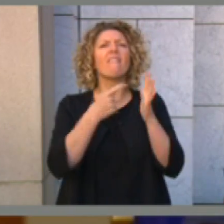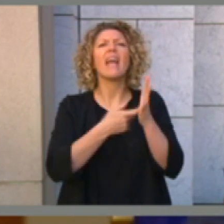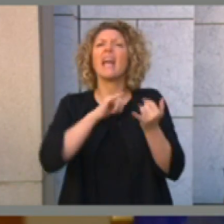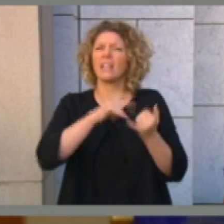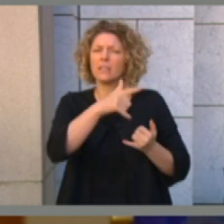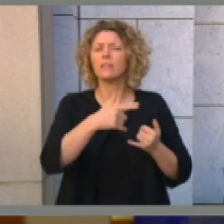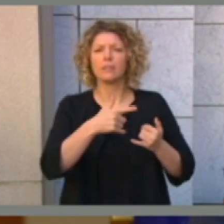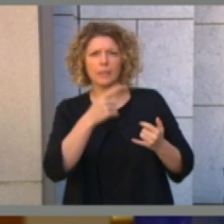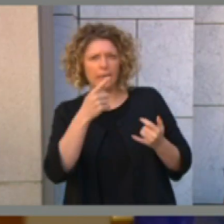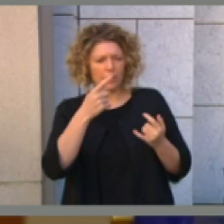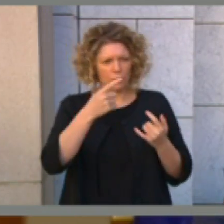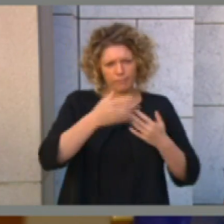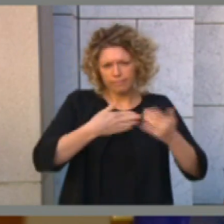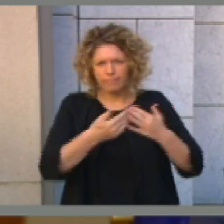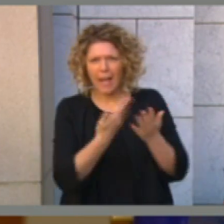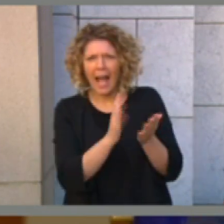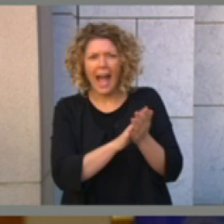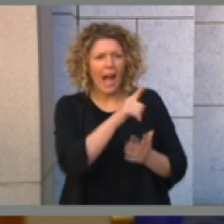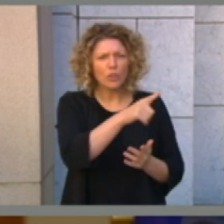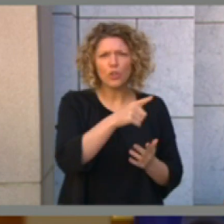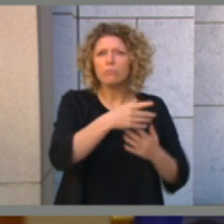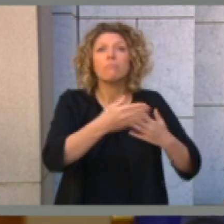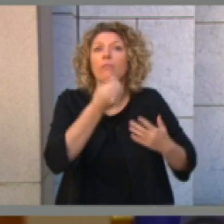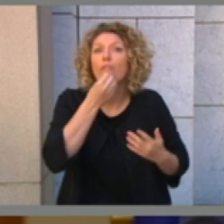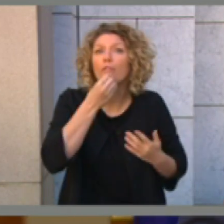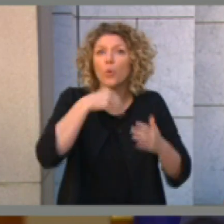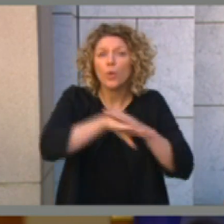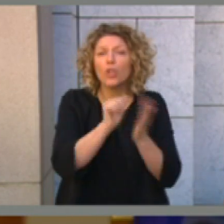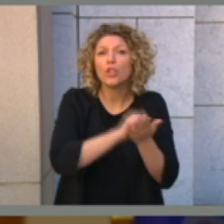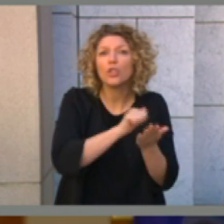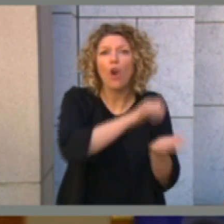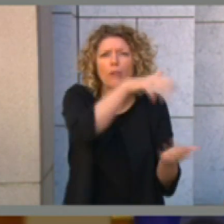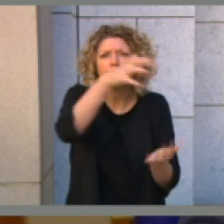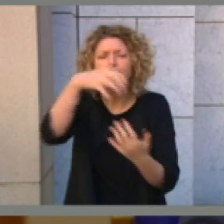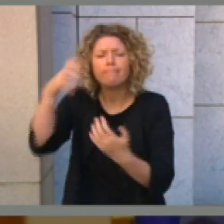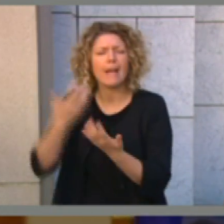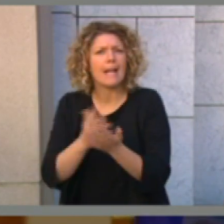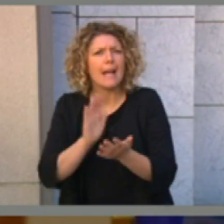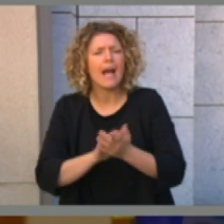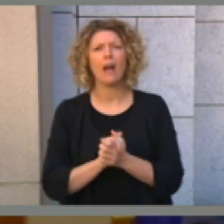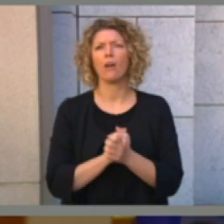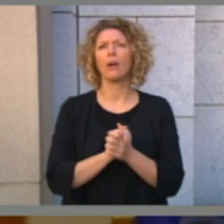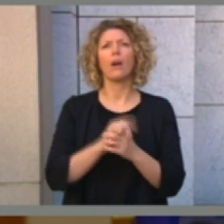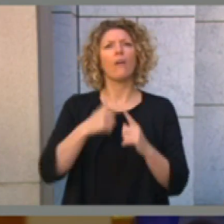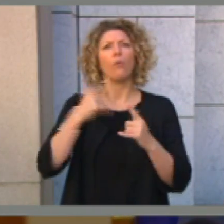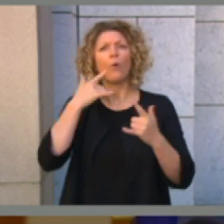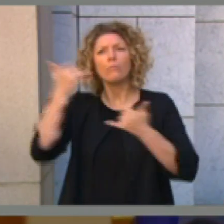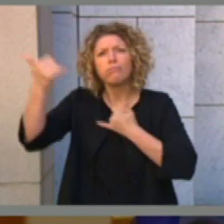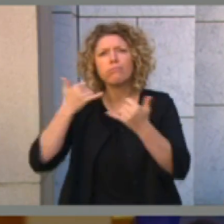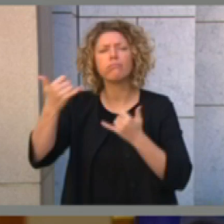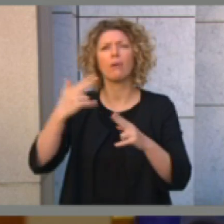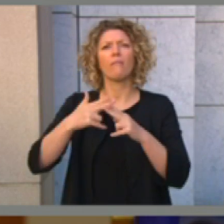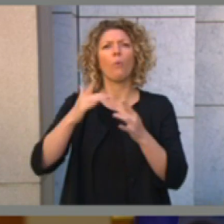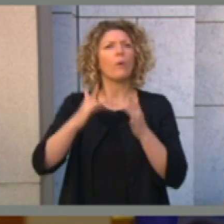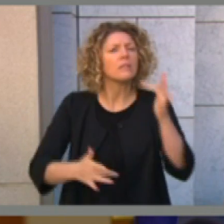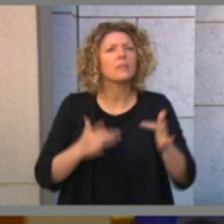working across everything from supply chains into supermarkets to ensure the continued support of telecommunications and essential services and